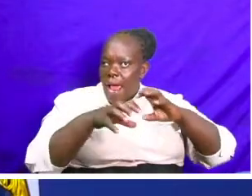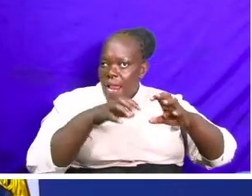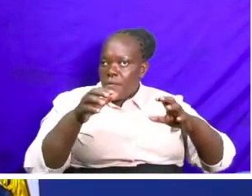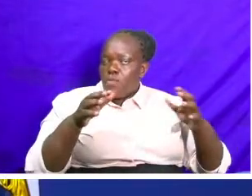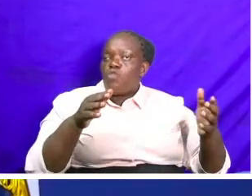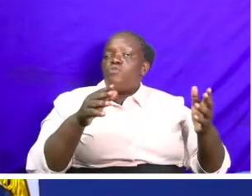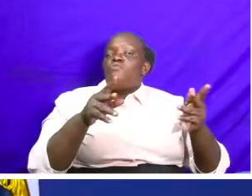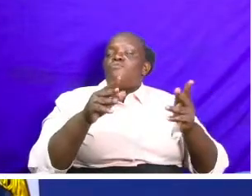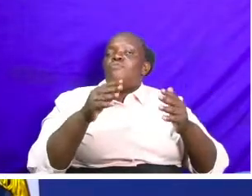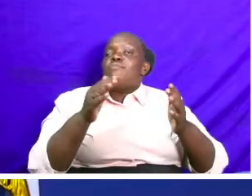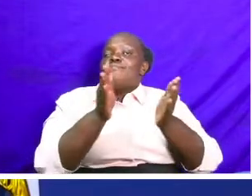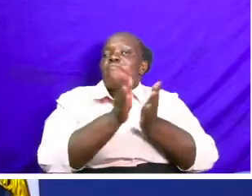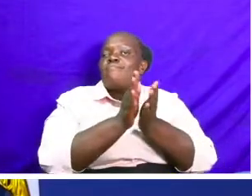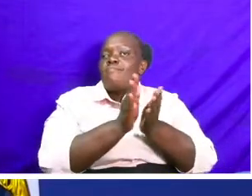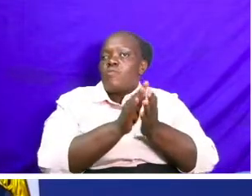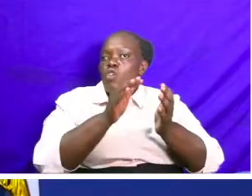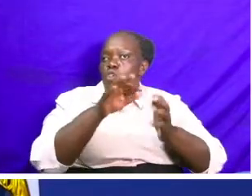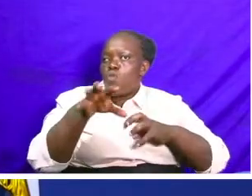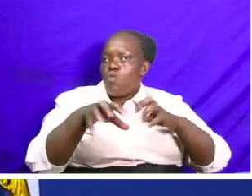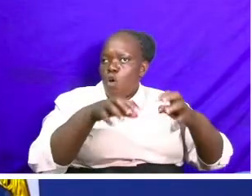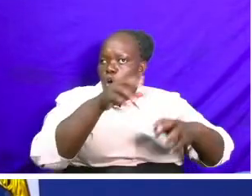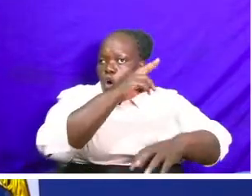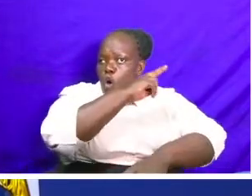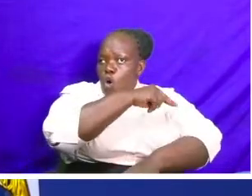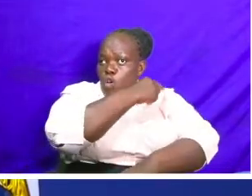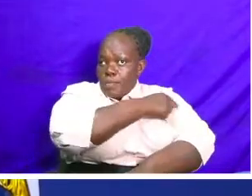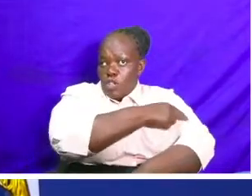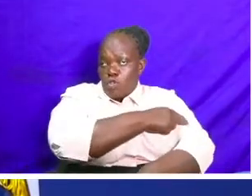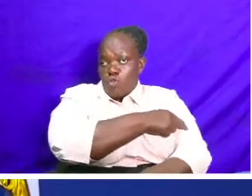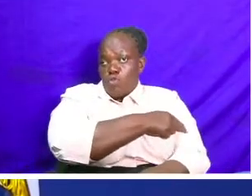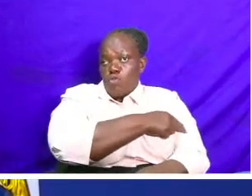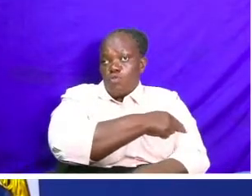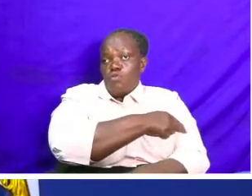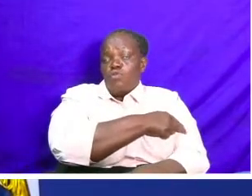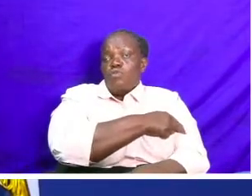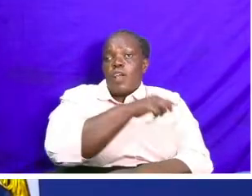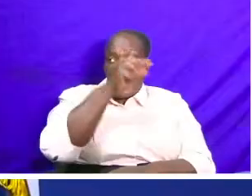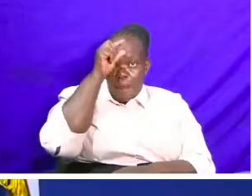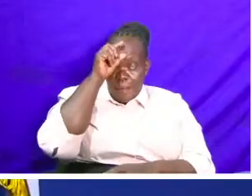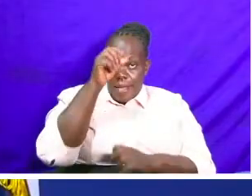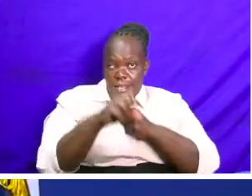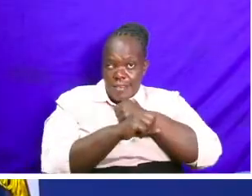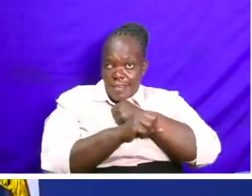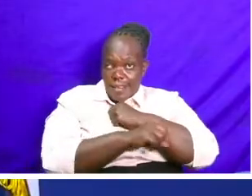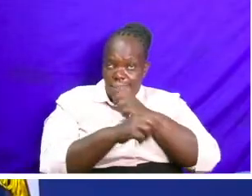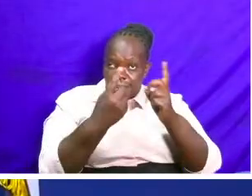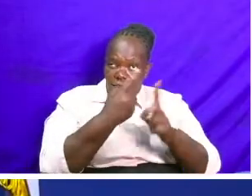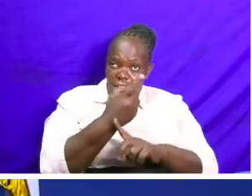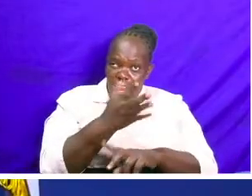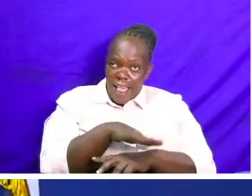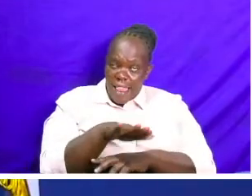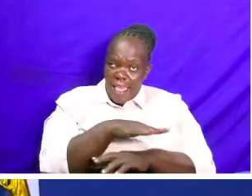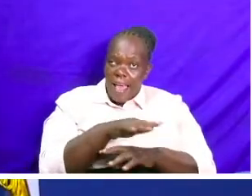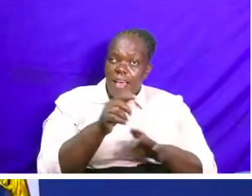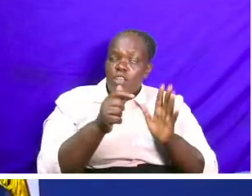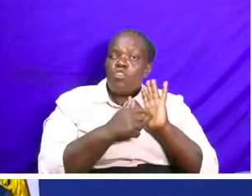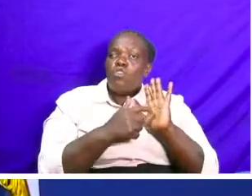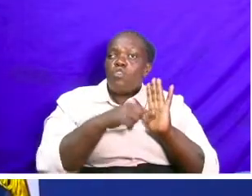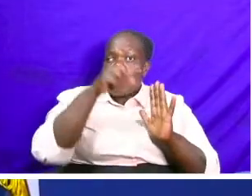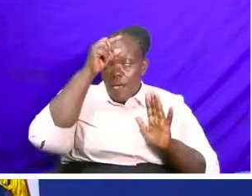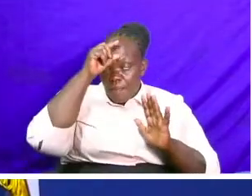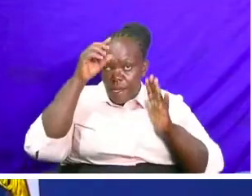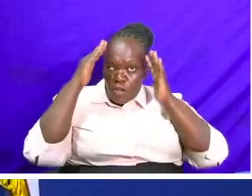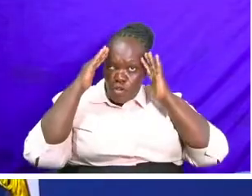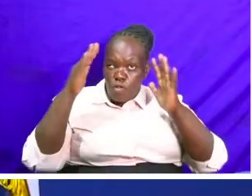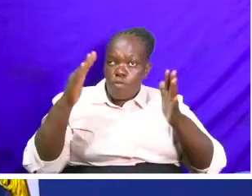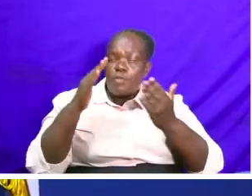enclosures, a wildlife hospital, first ever by government for various species, reflecting the government's commitment